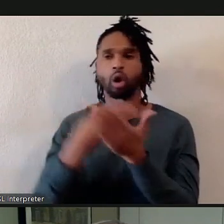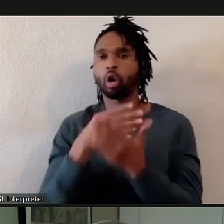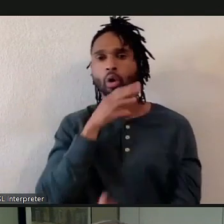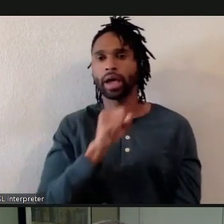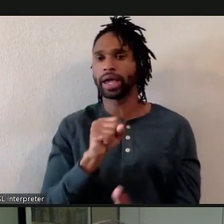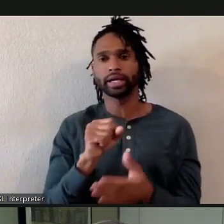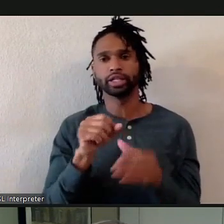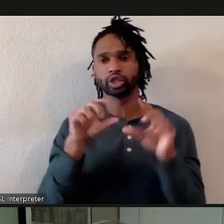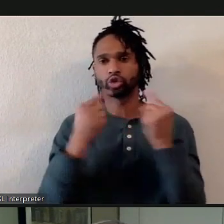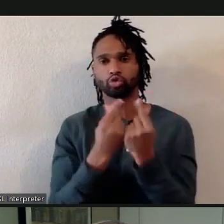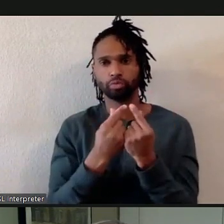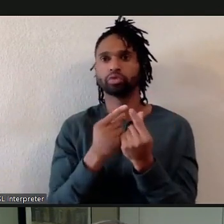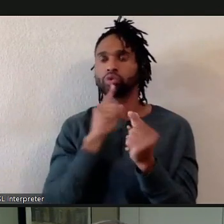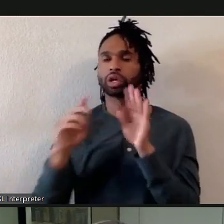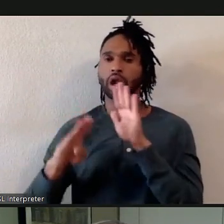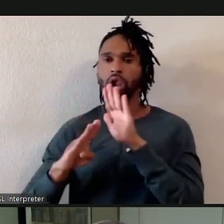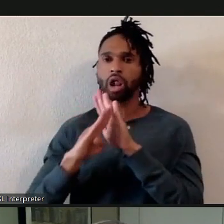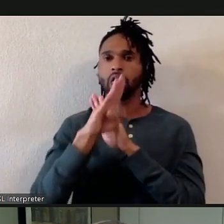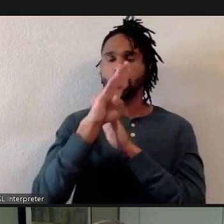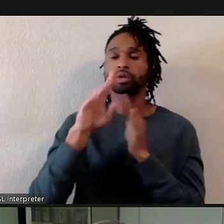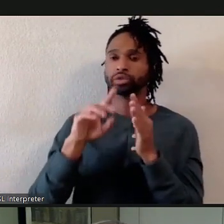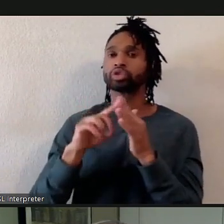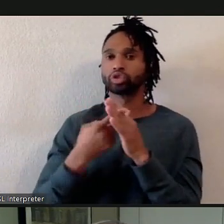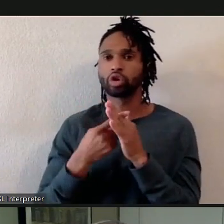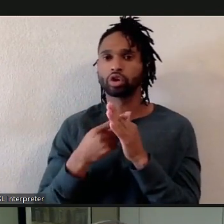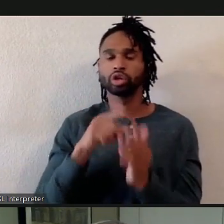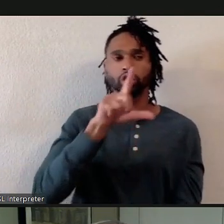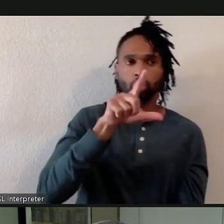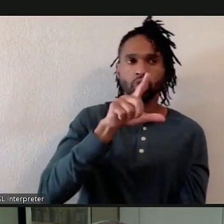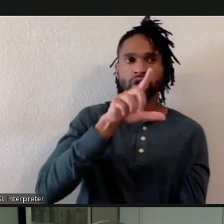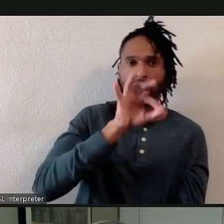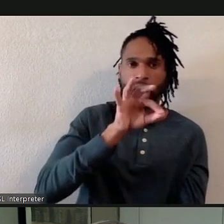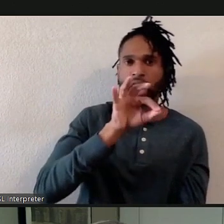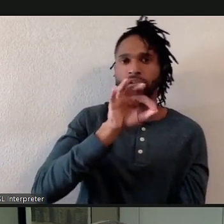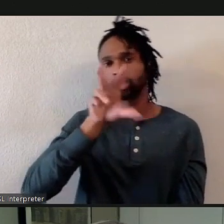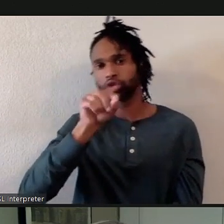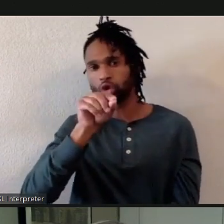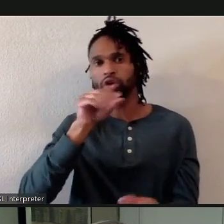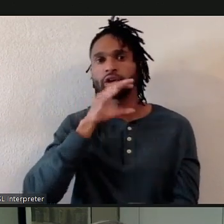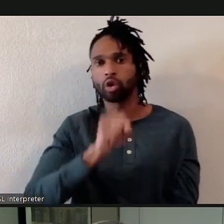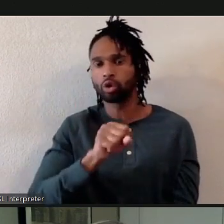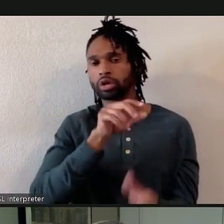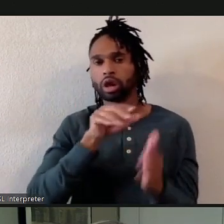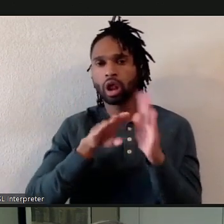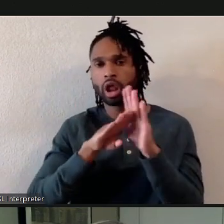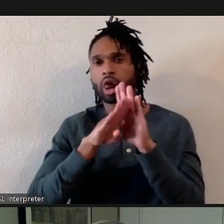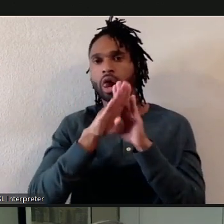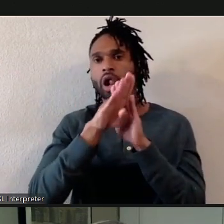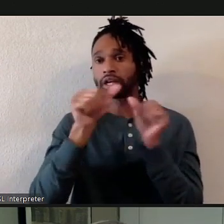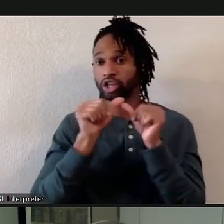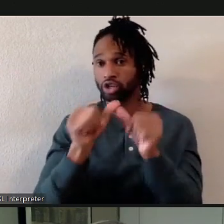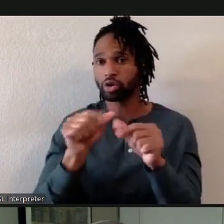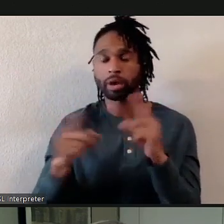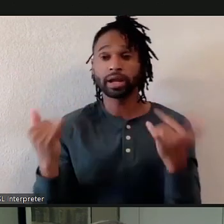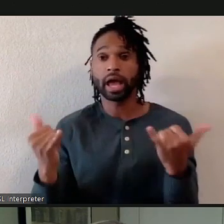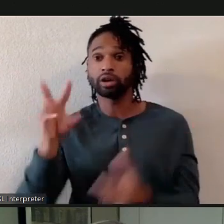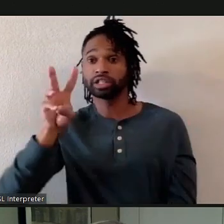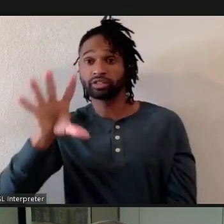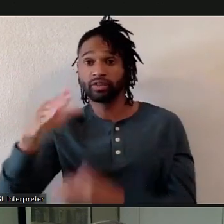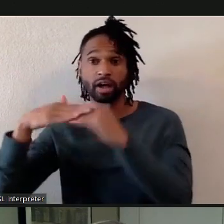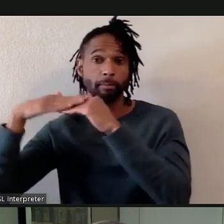very steeply early on in the 20 to 39-year-olds and continuing, but now in those 65